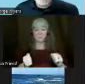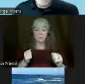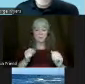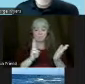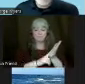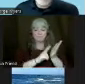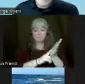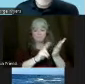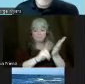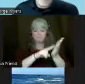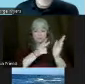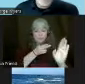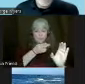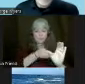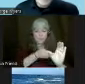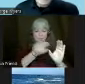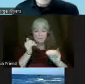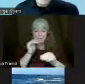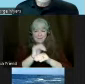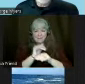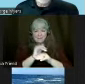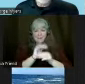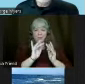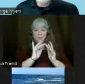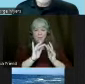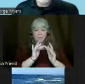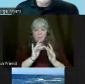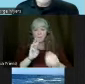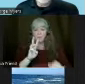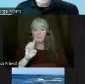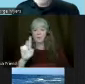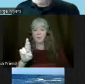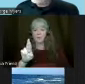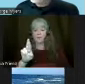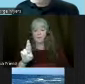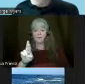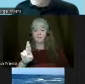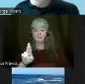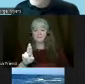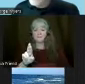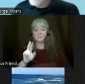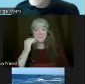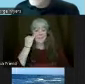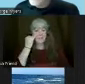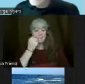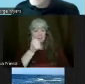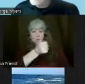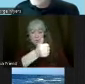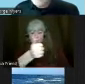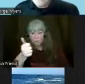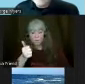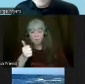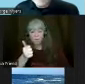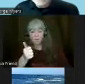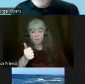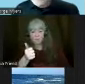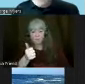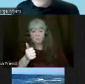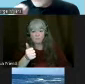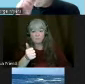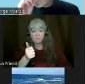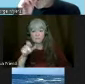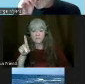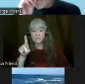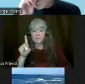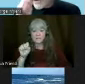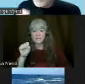this webinar this evening. So if you either are a